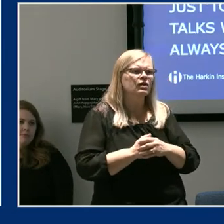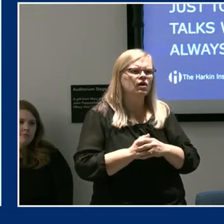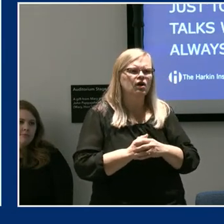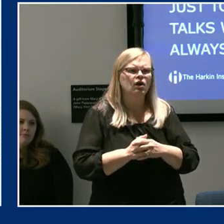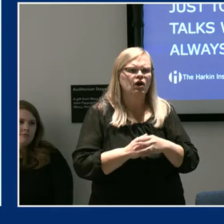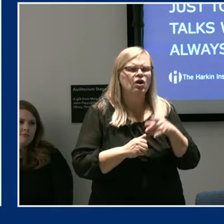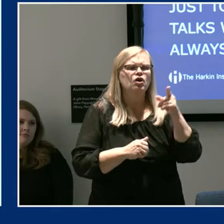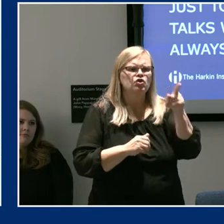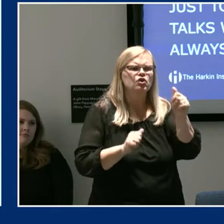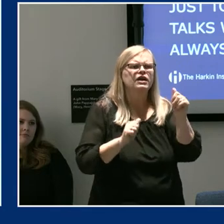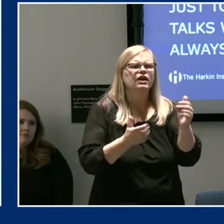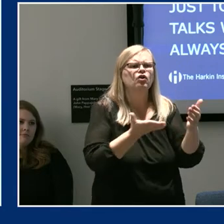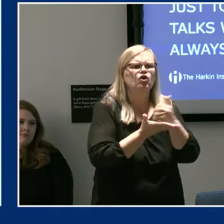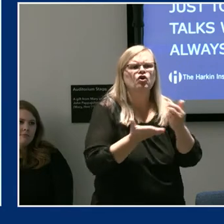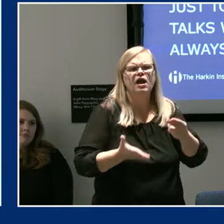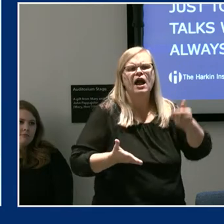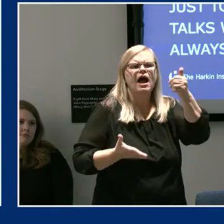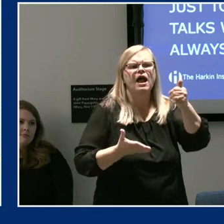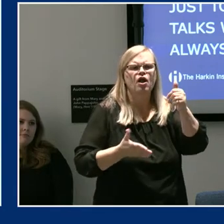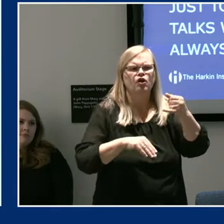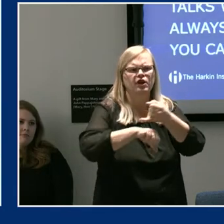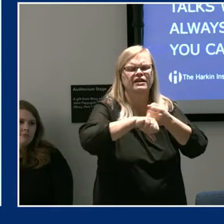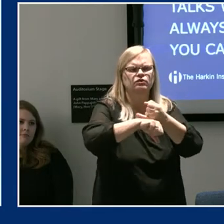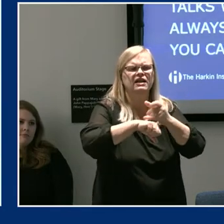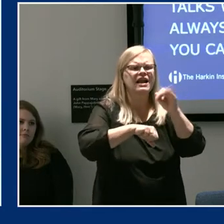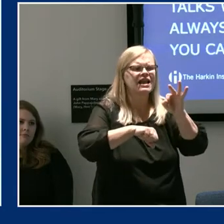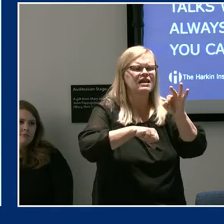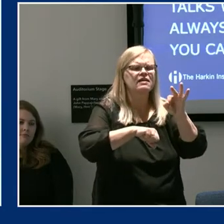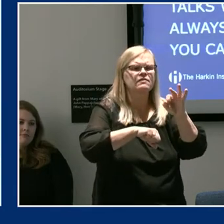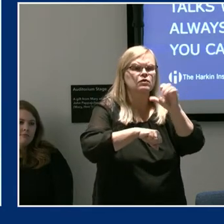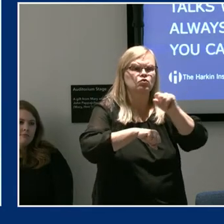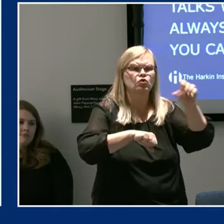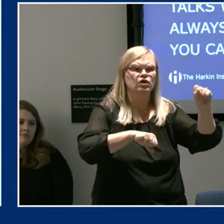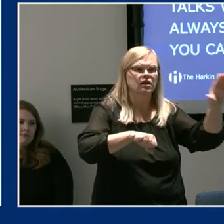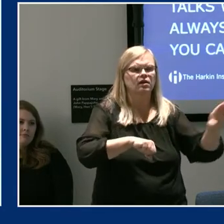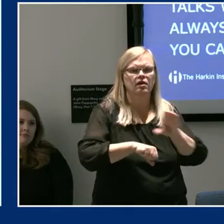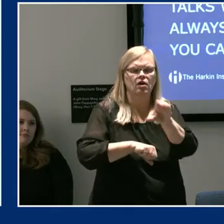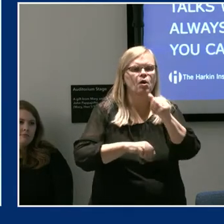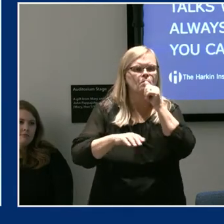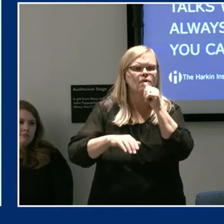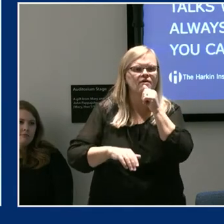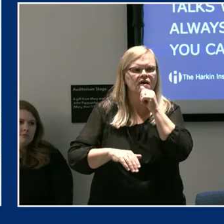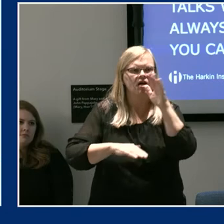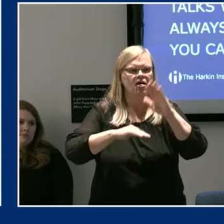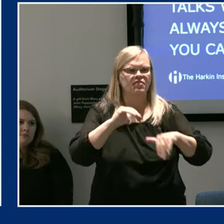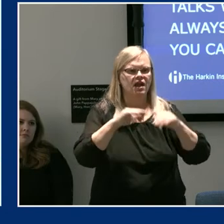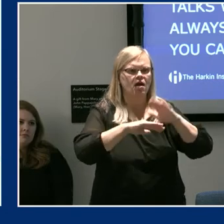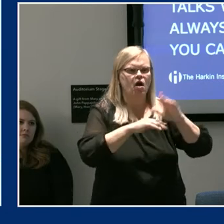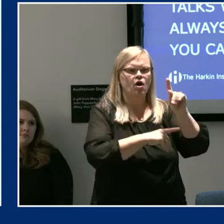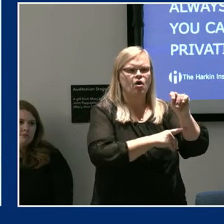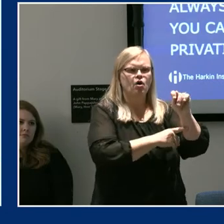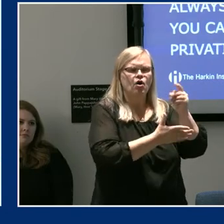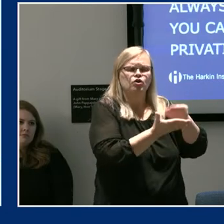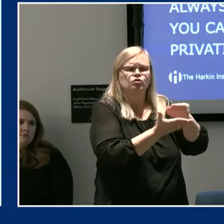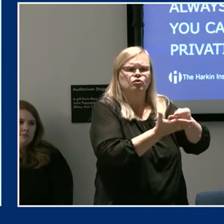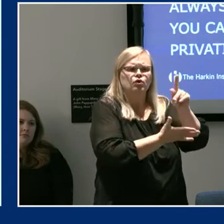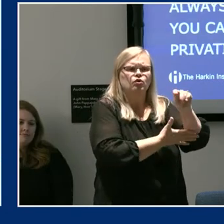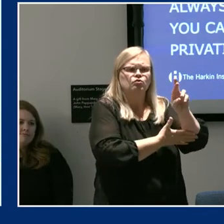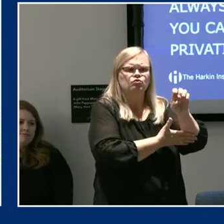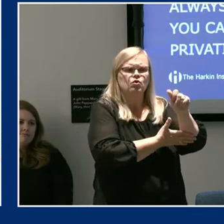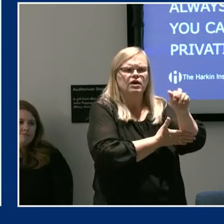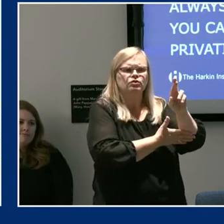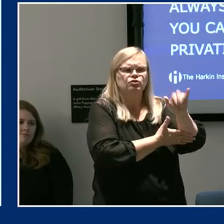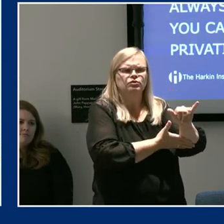earn a higher interest rate if it was privatized than you can on Treasury notes. Well, yes,